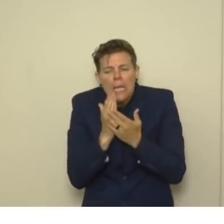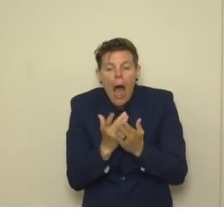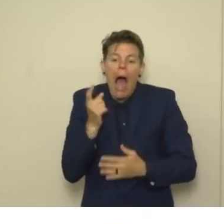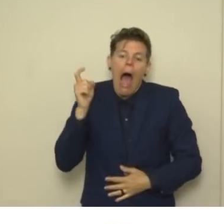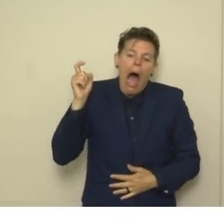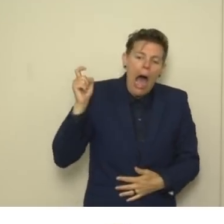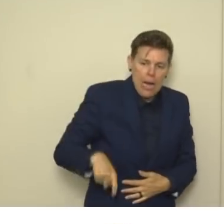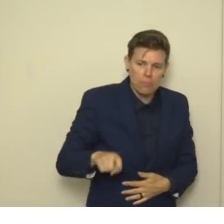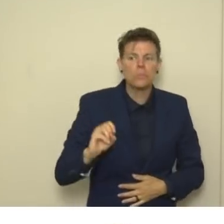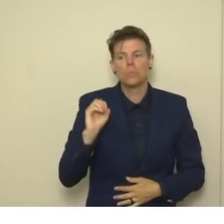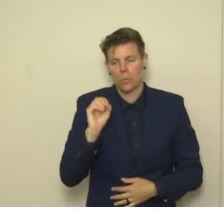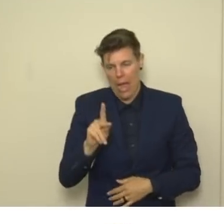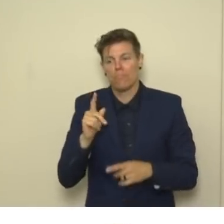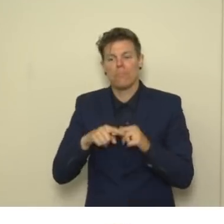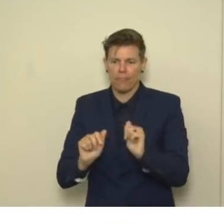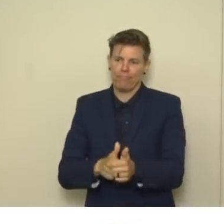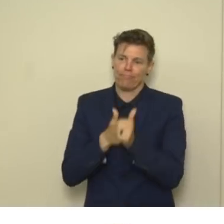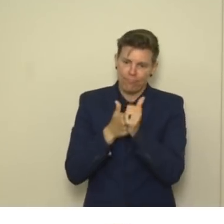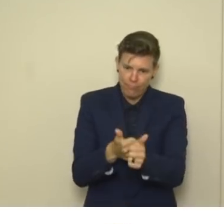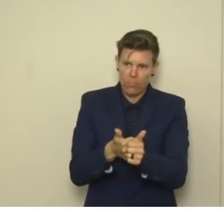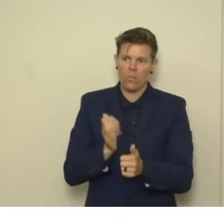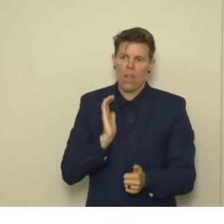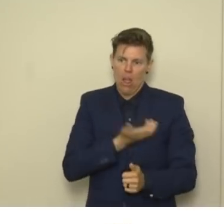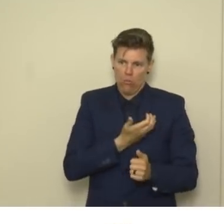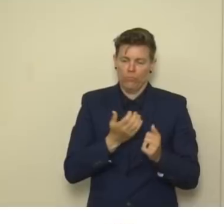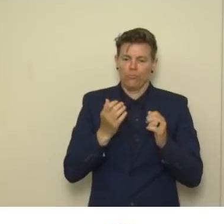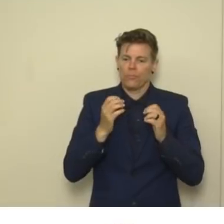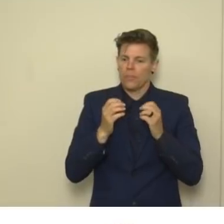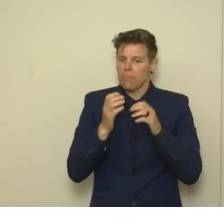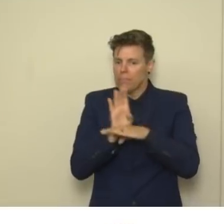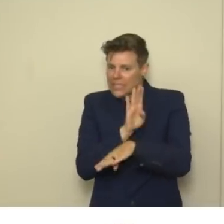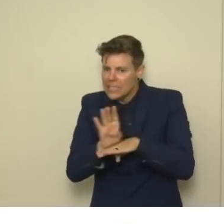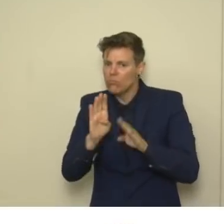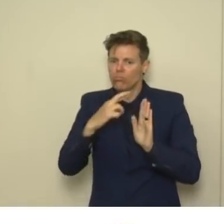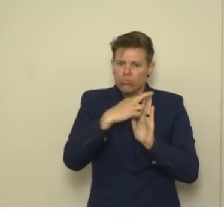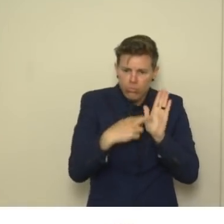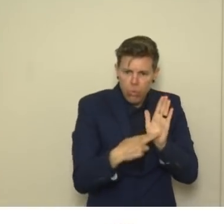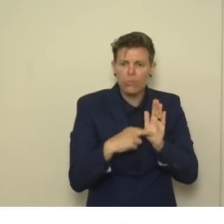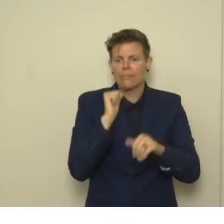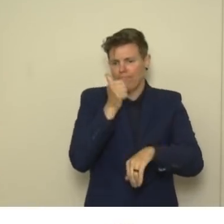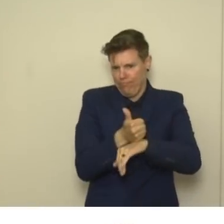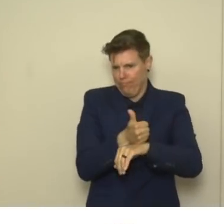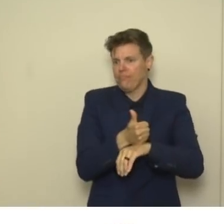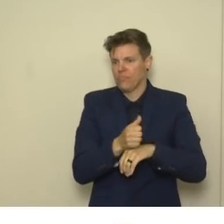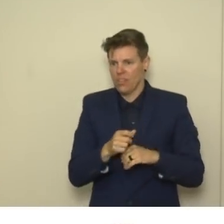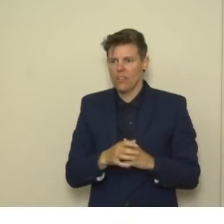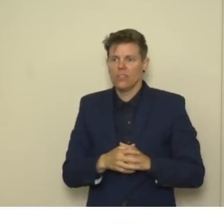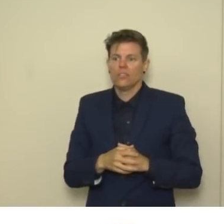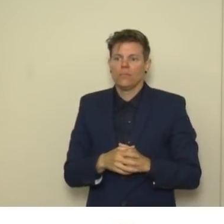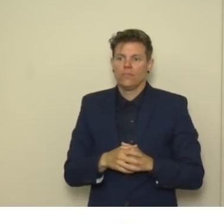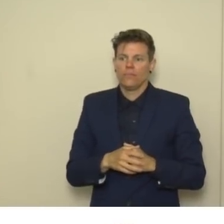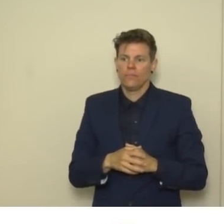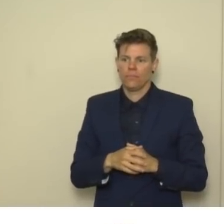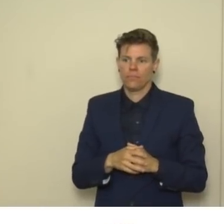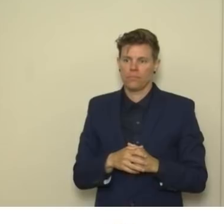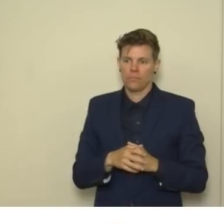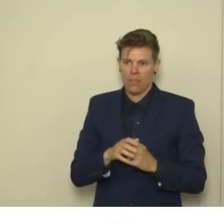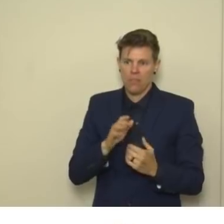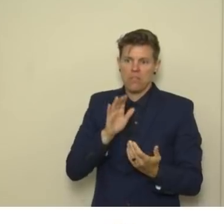of our organization and business public health order requirements for in-person services. Next